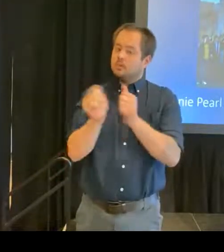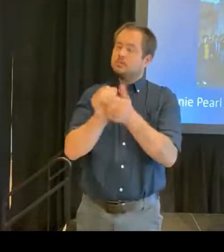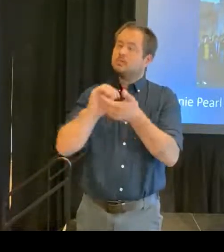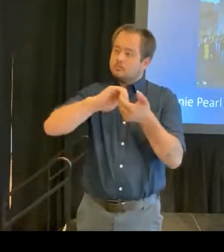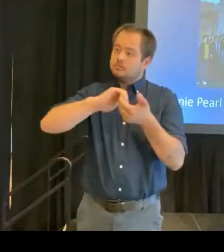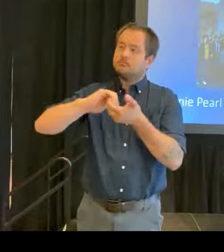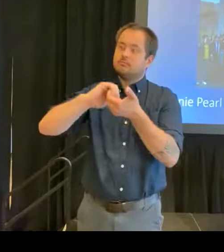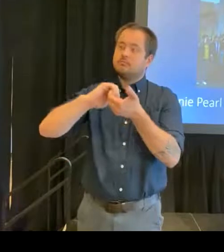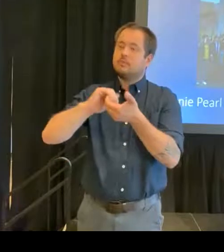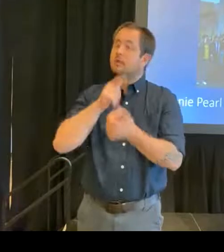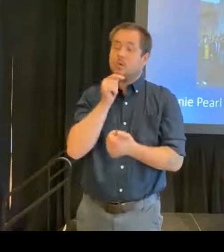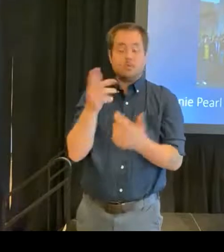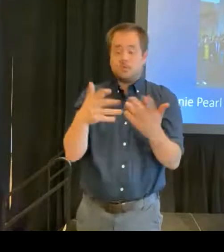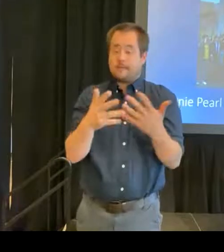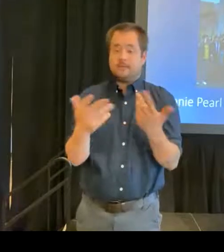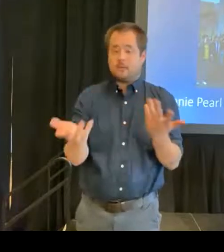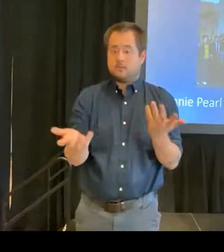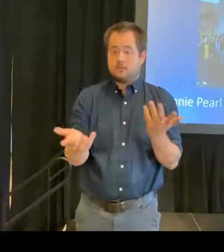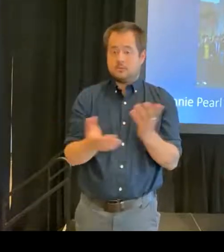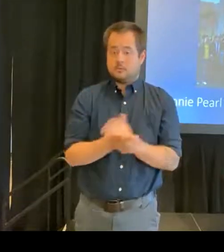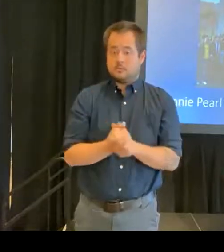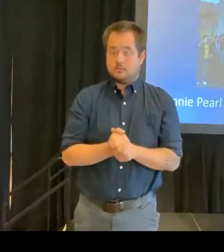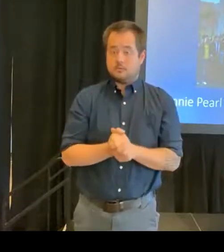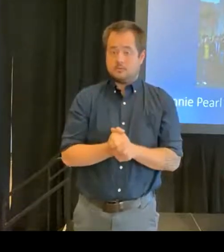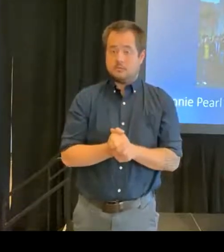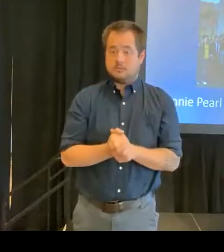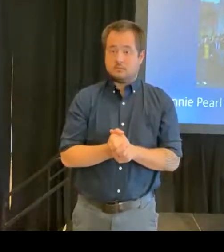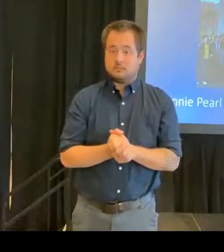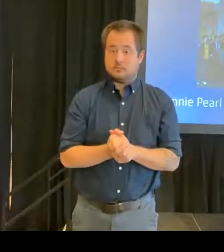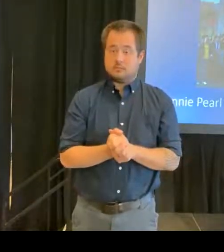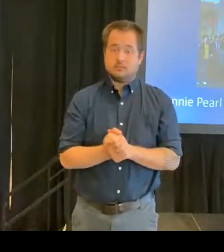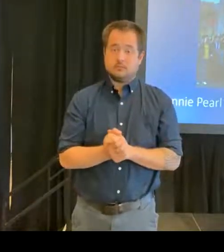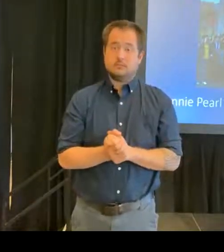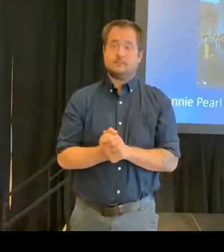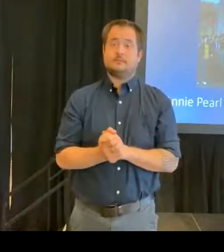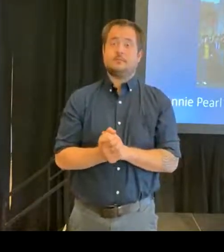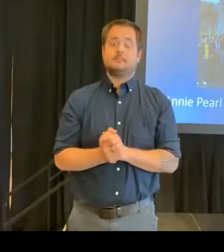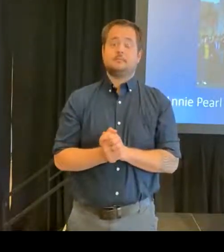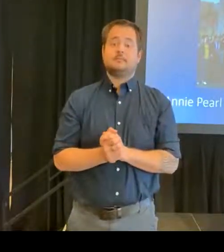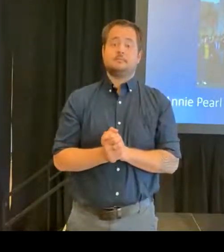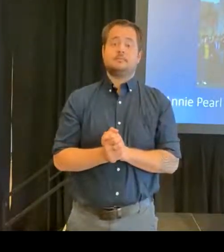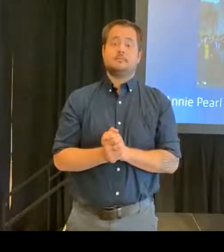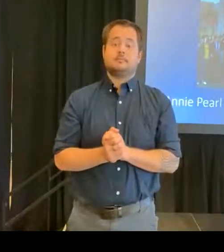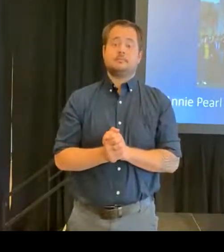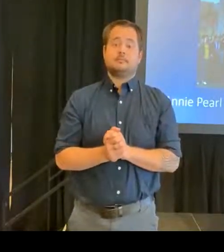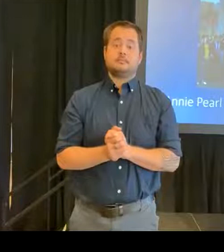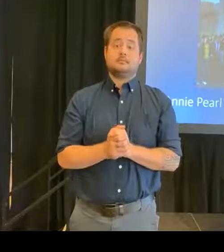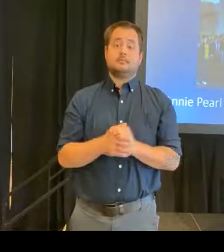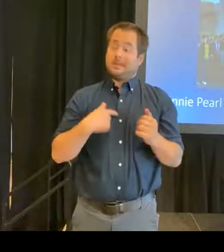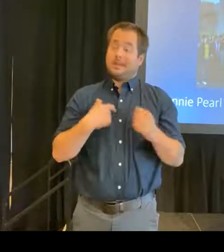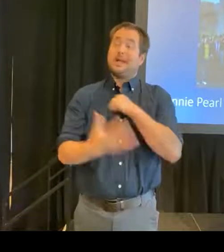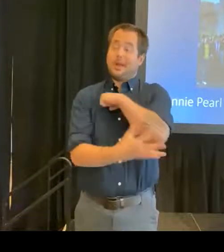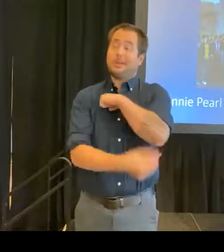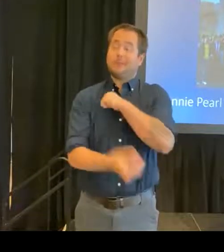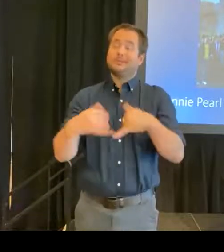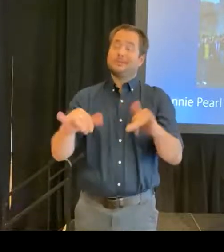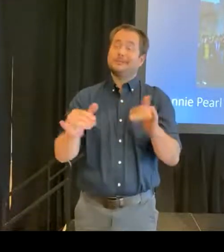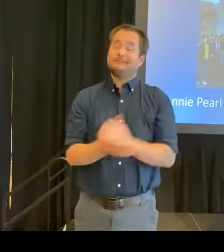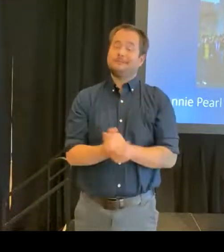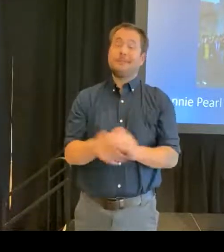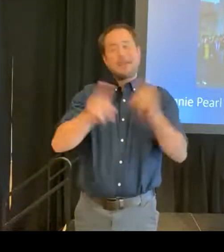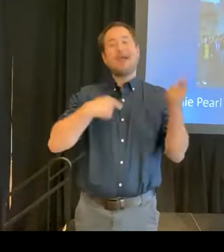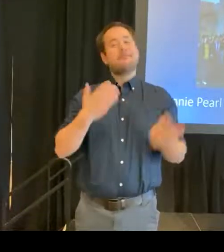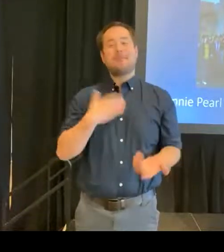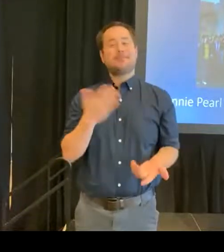if there's I'm broke though. But I'm